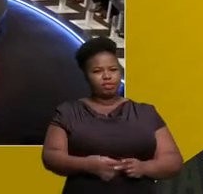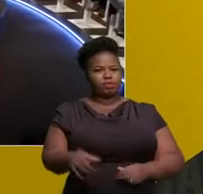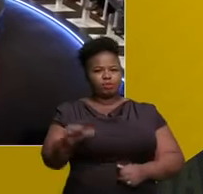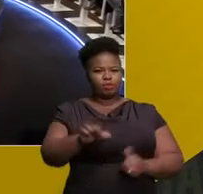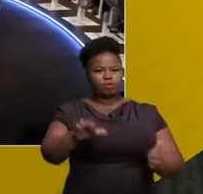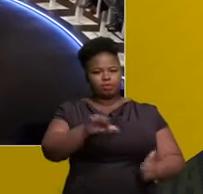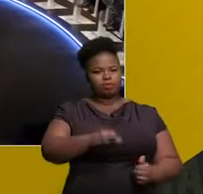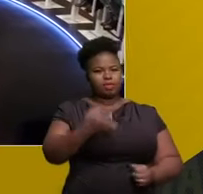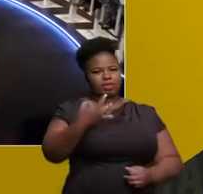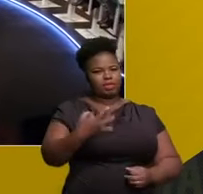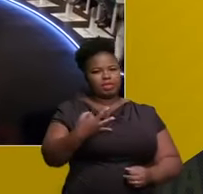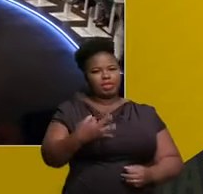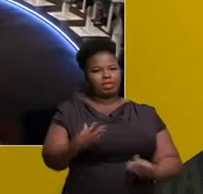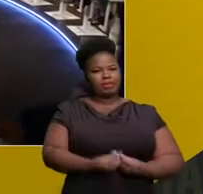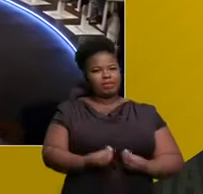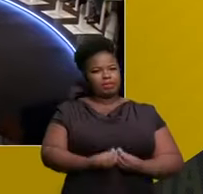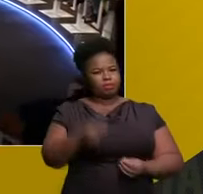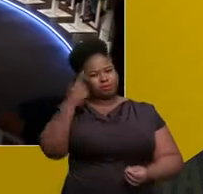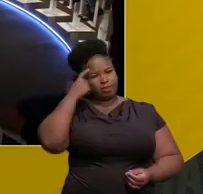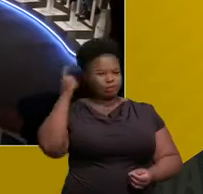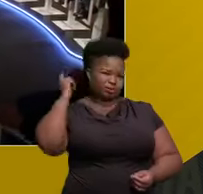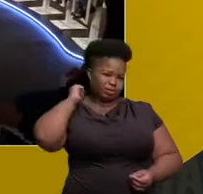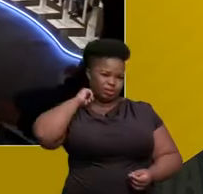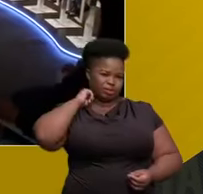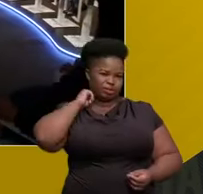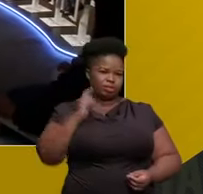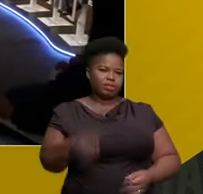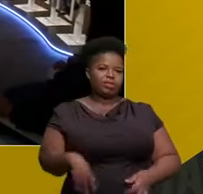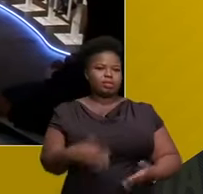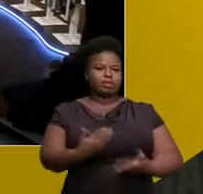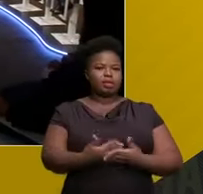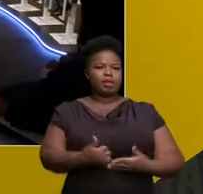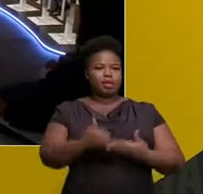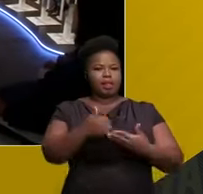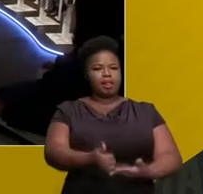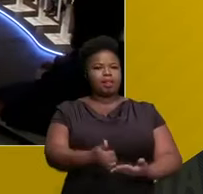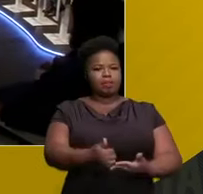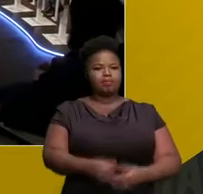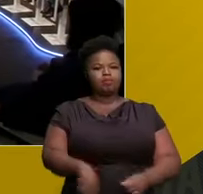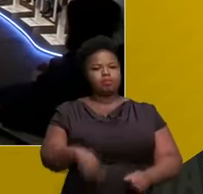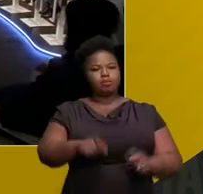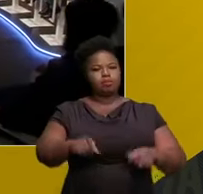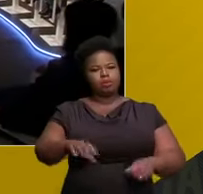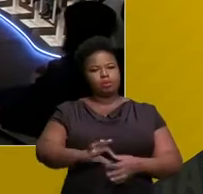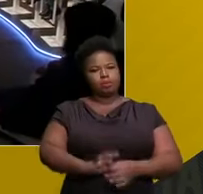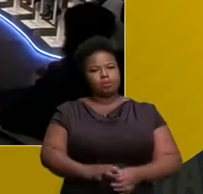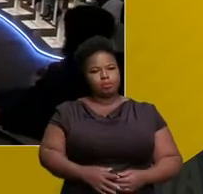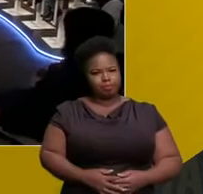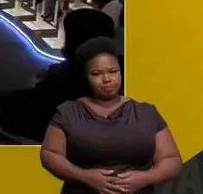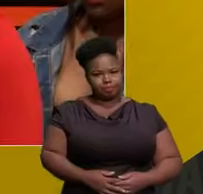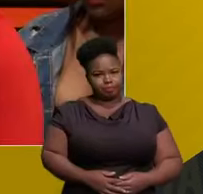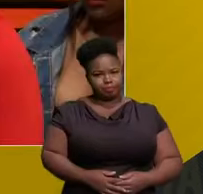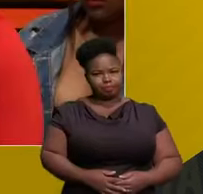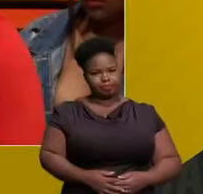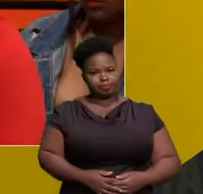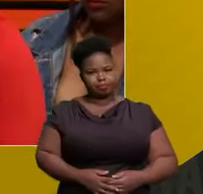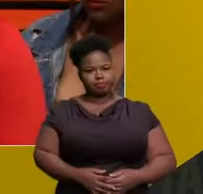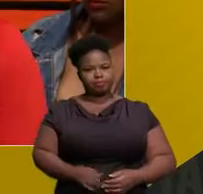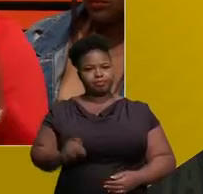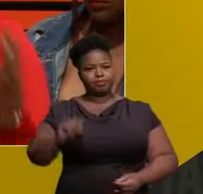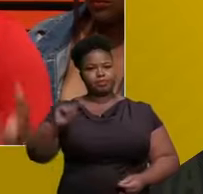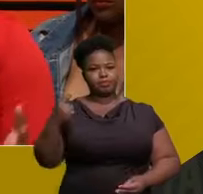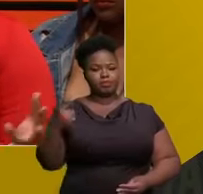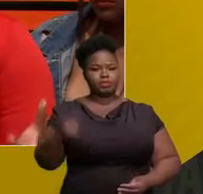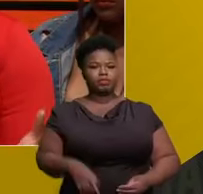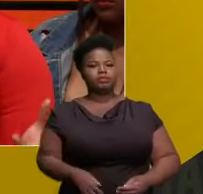with three key factors Melissa's consider that could assist psychologically for Aban Basimaka. So the first one is that